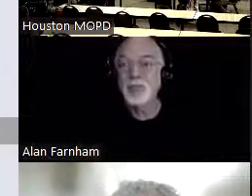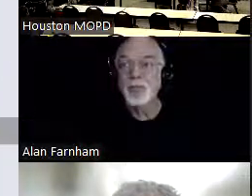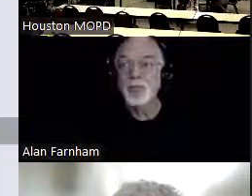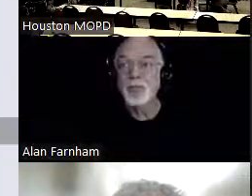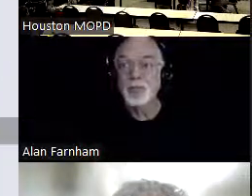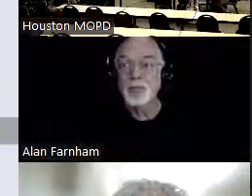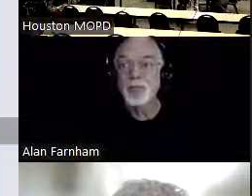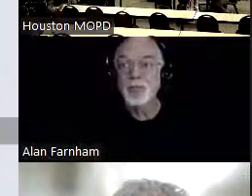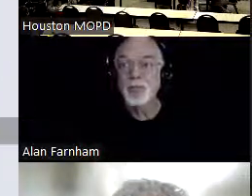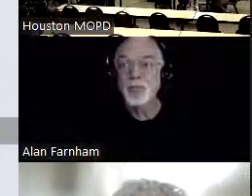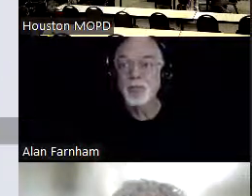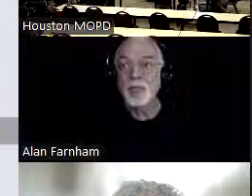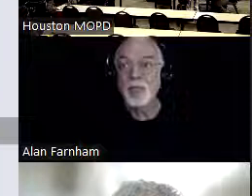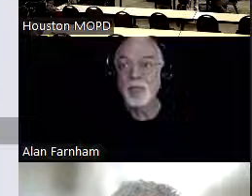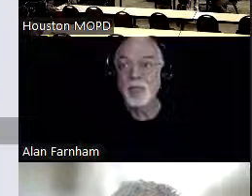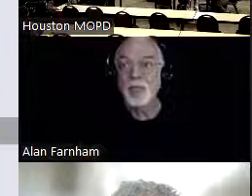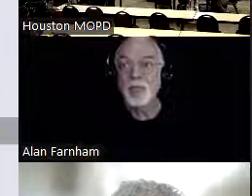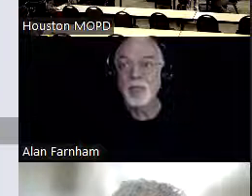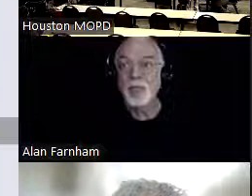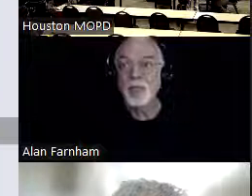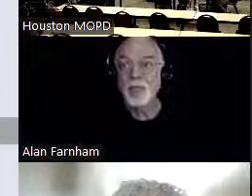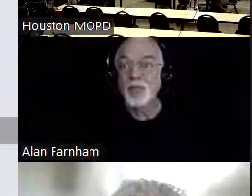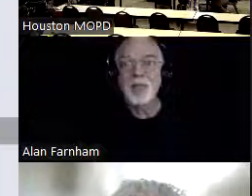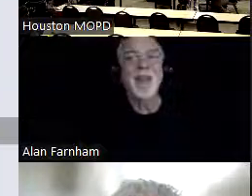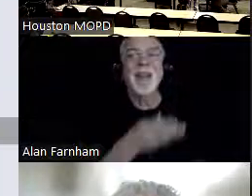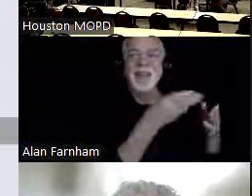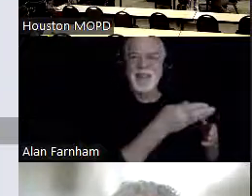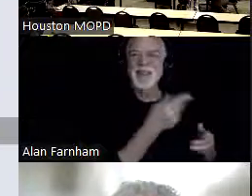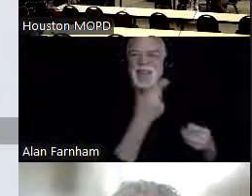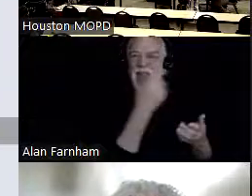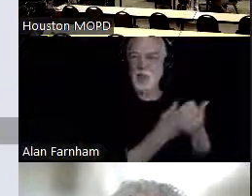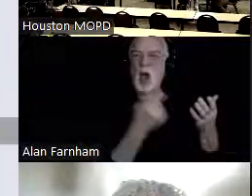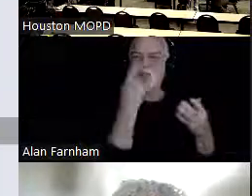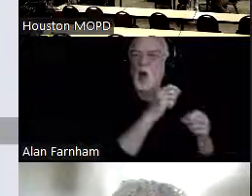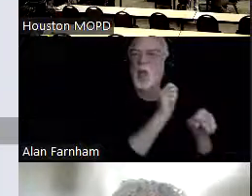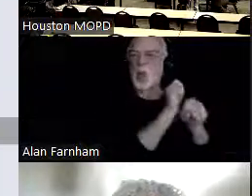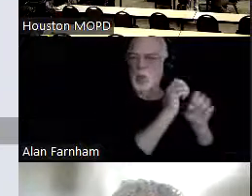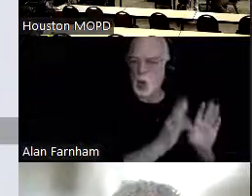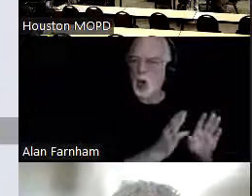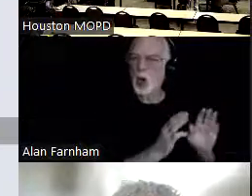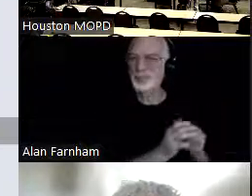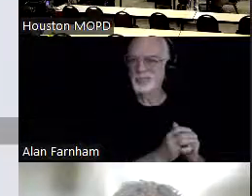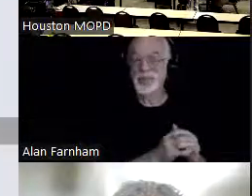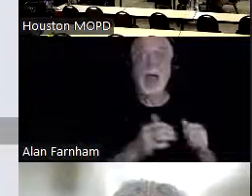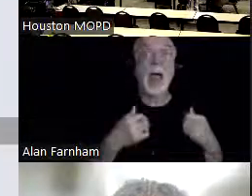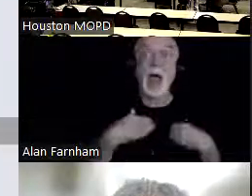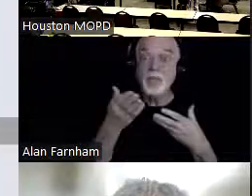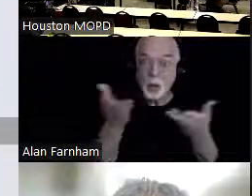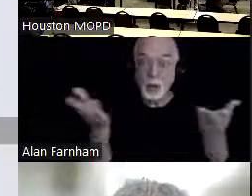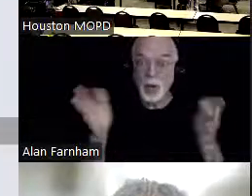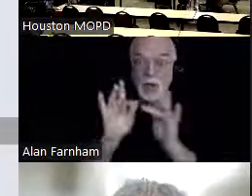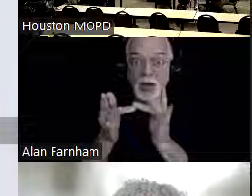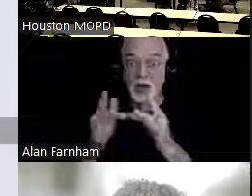So here is the part for the employers. And I hope we have some online watching. If